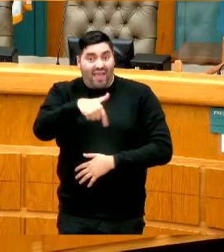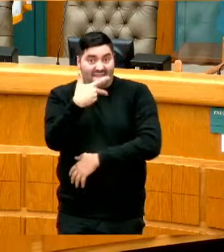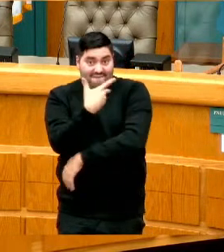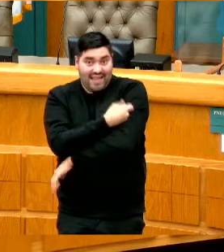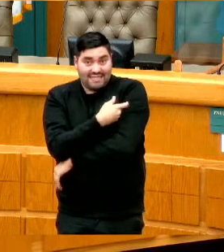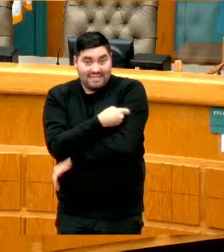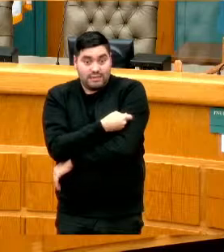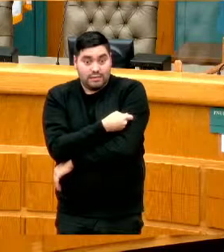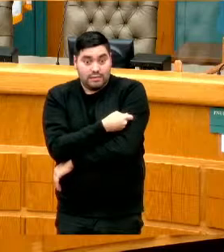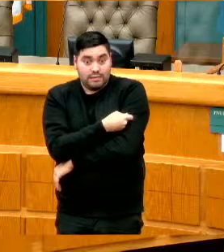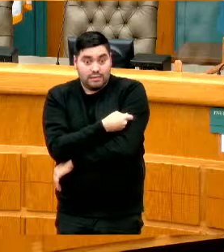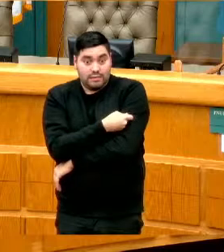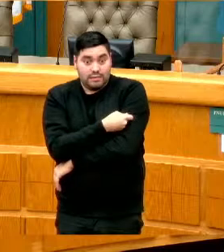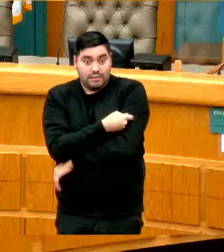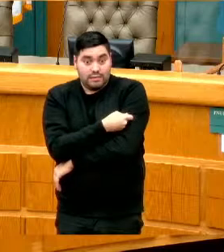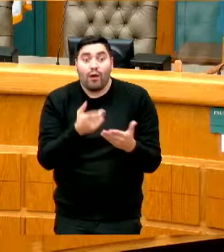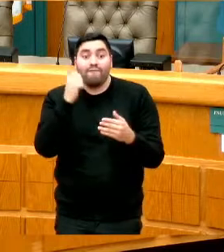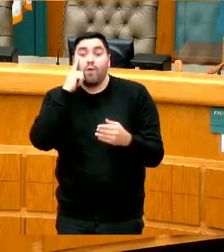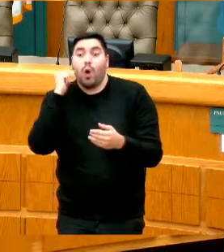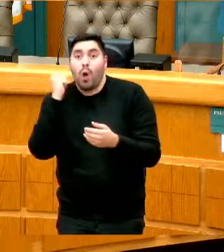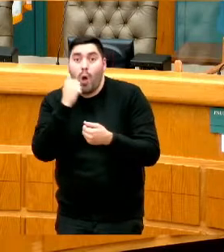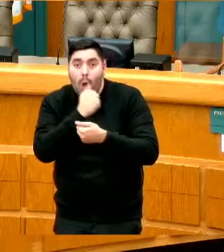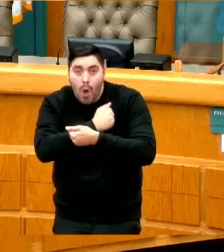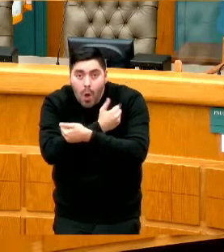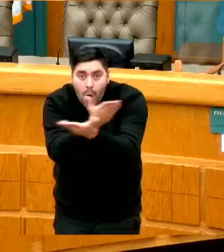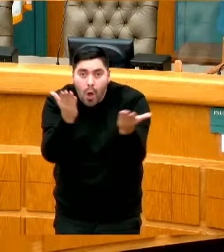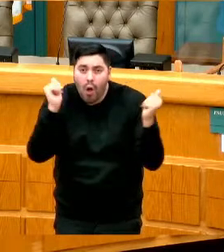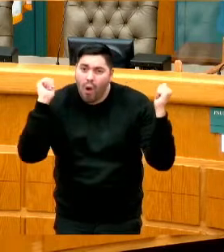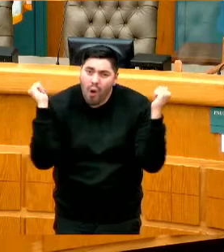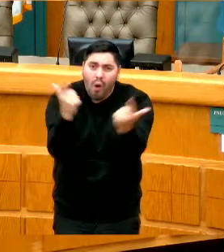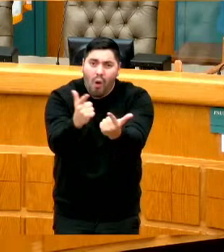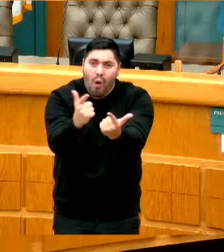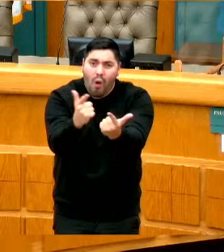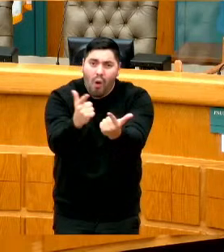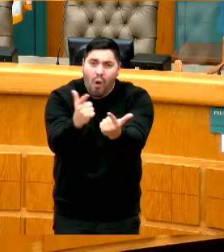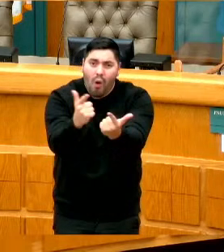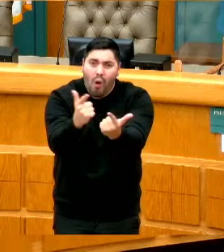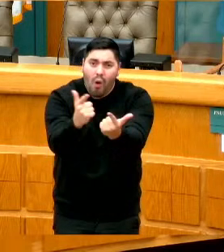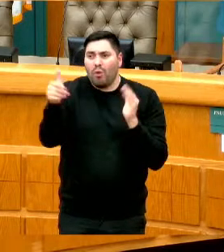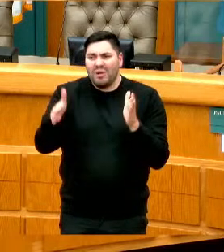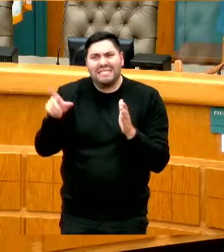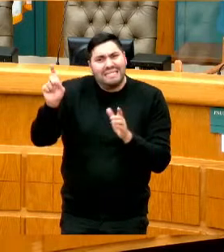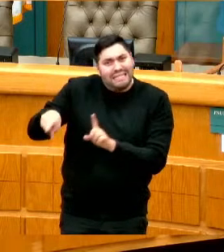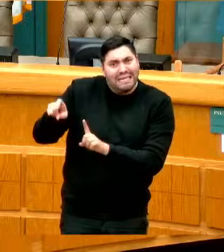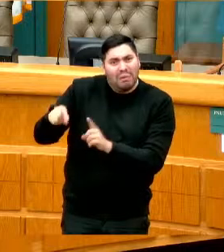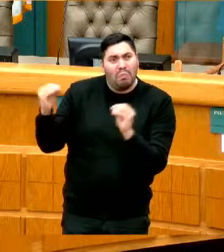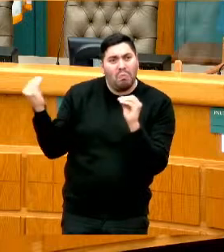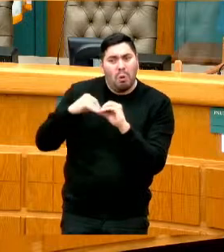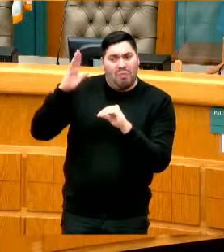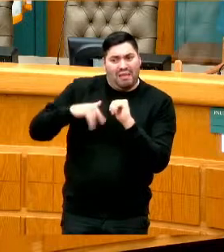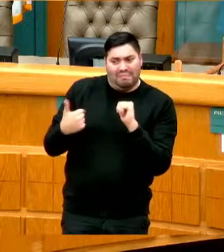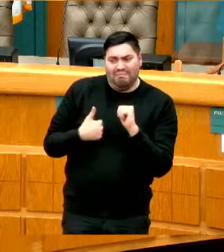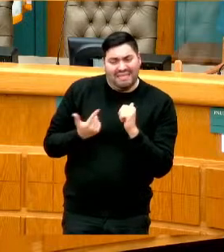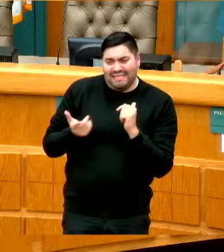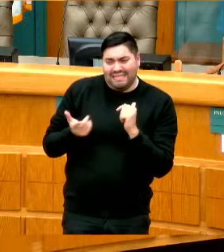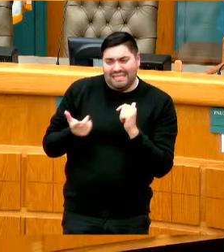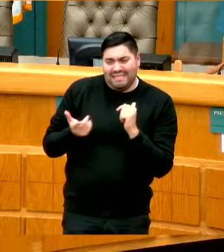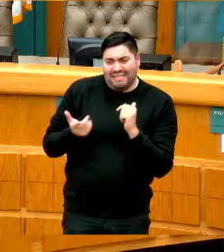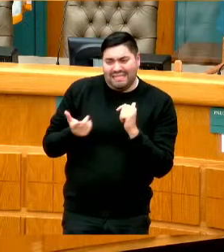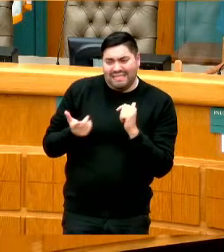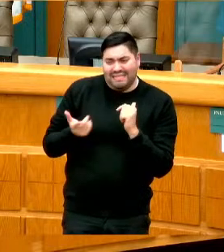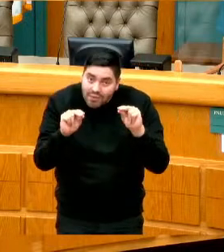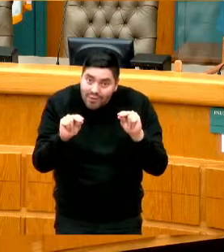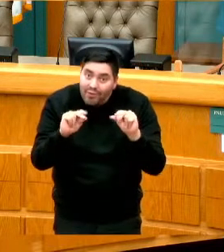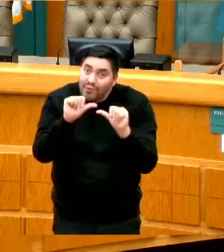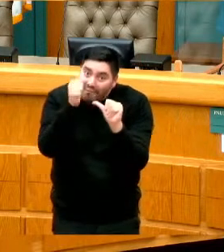vaccine is here for all of us, and you aren't taking vaccine away from anyone who needs it more. Remember what I